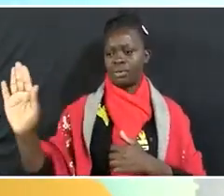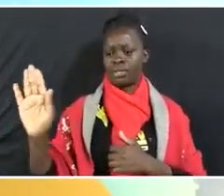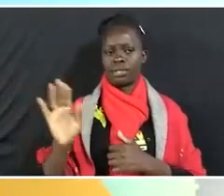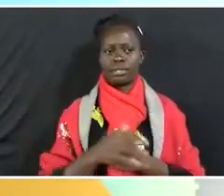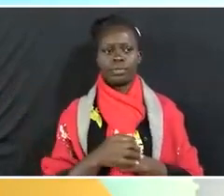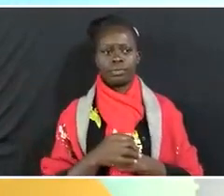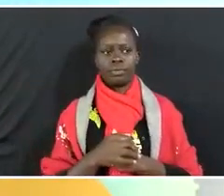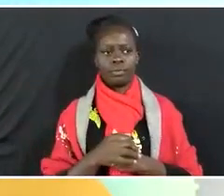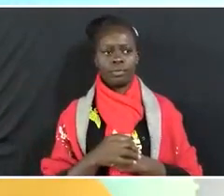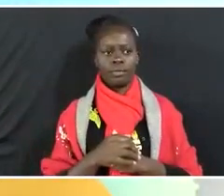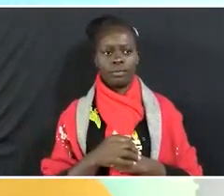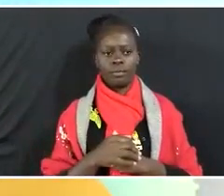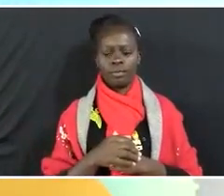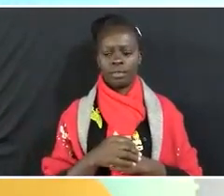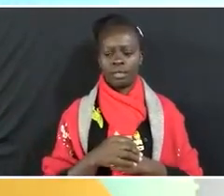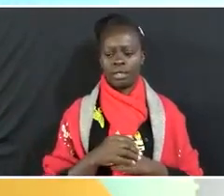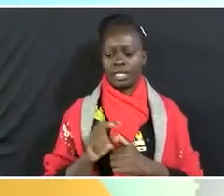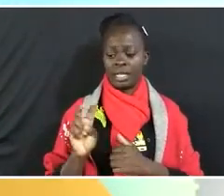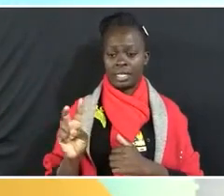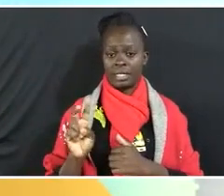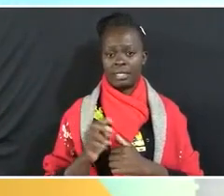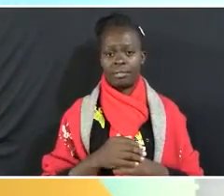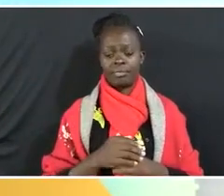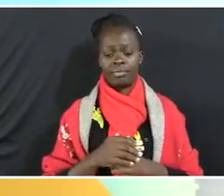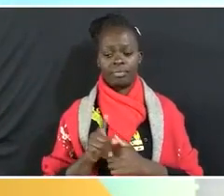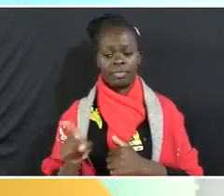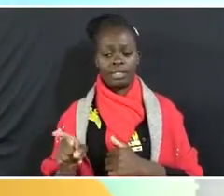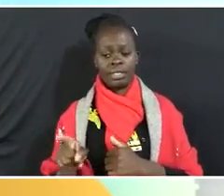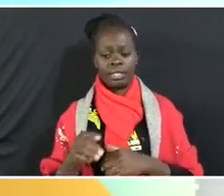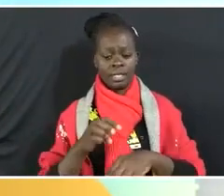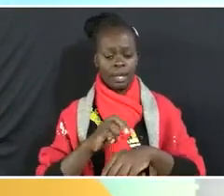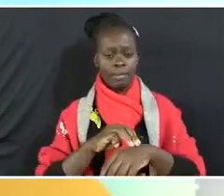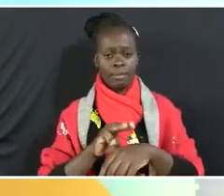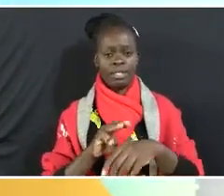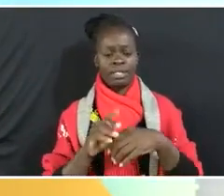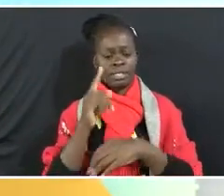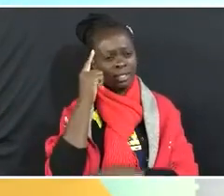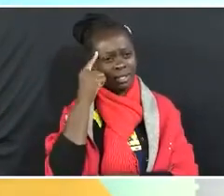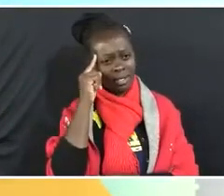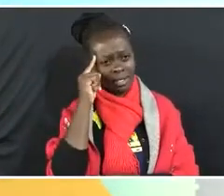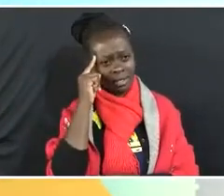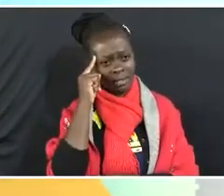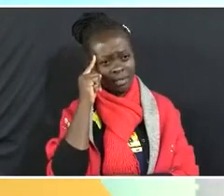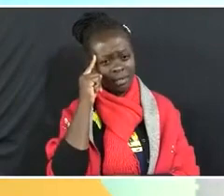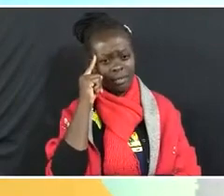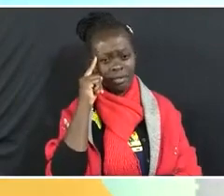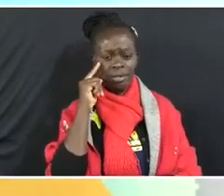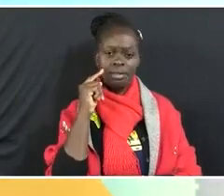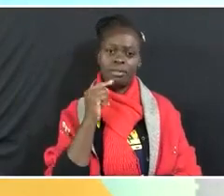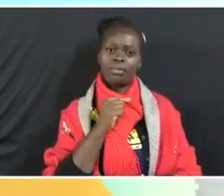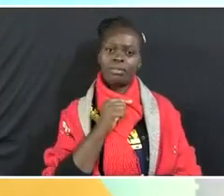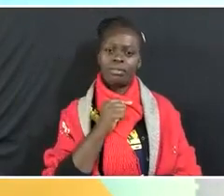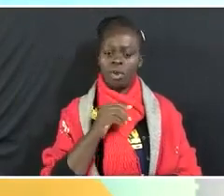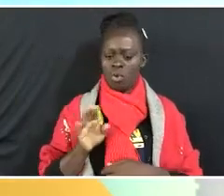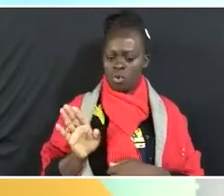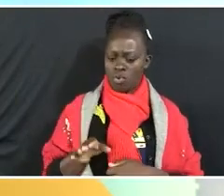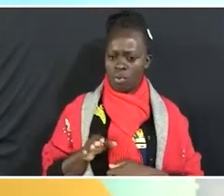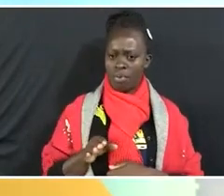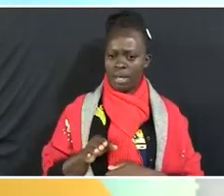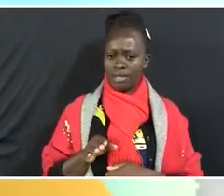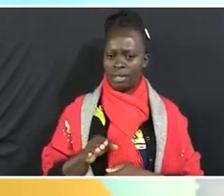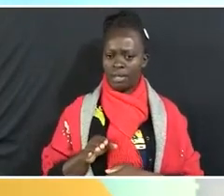You see, and this is a message that we need to reflect on. He says, "Woman, behold." What does the